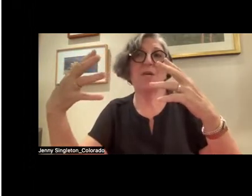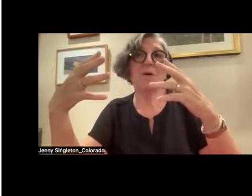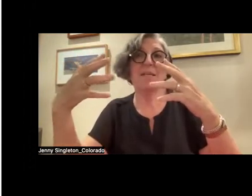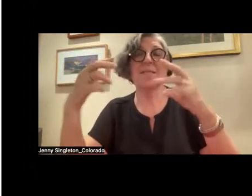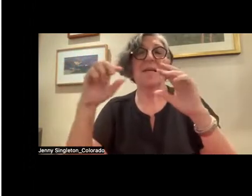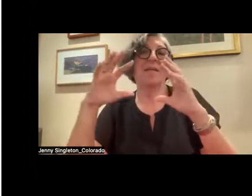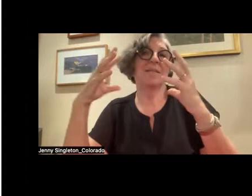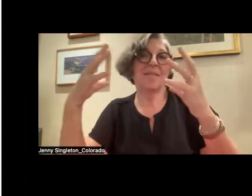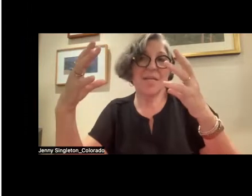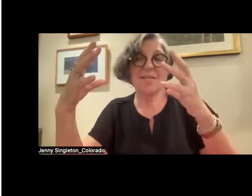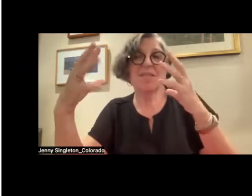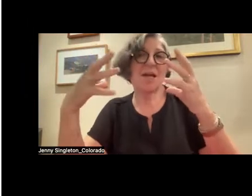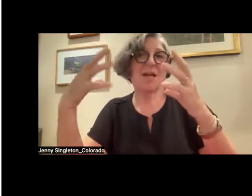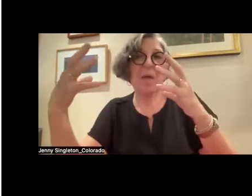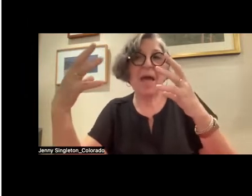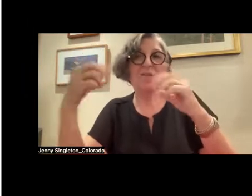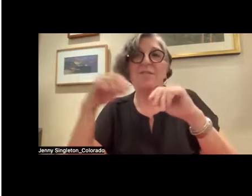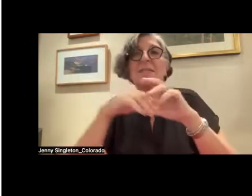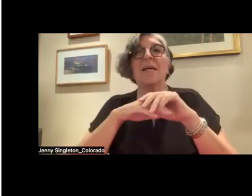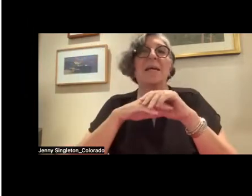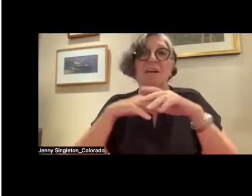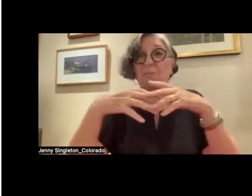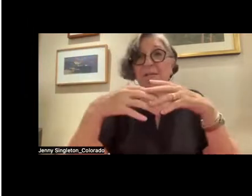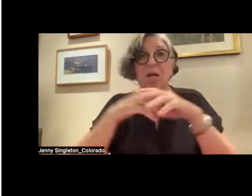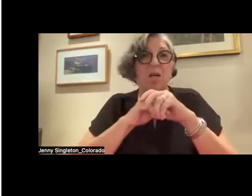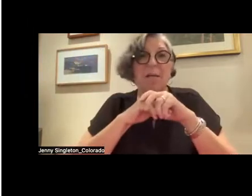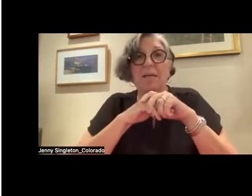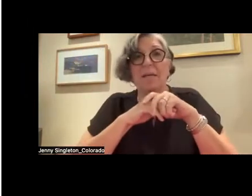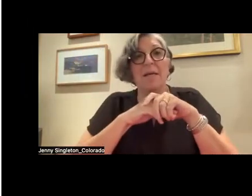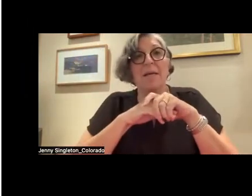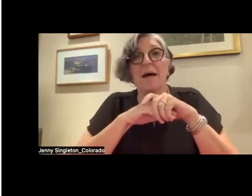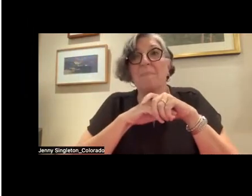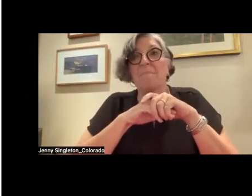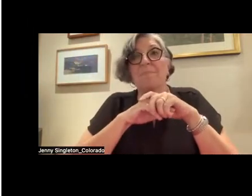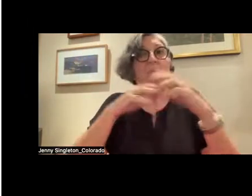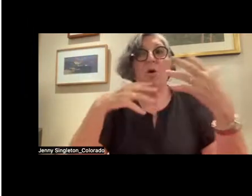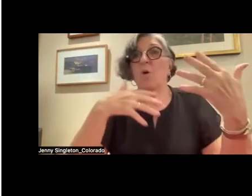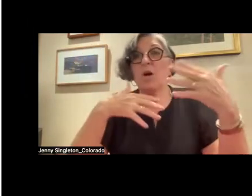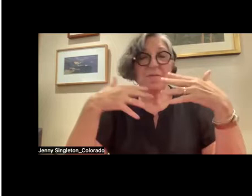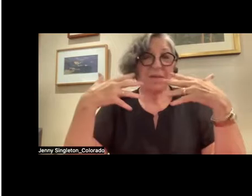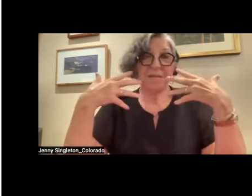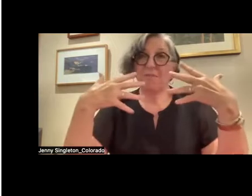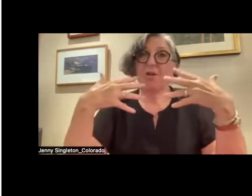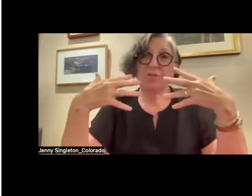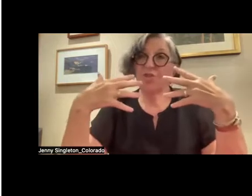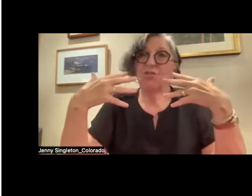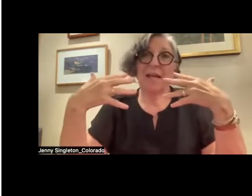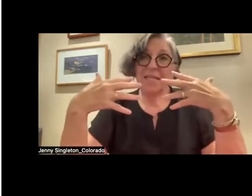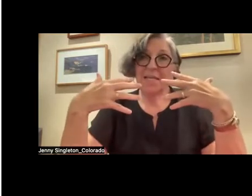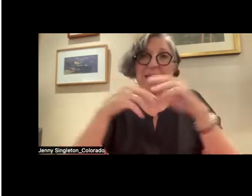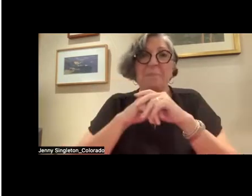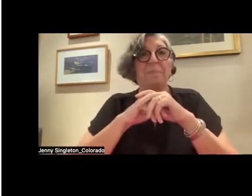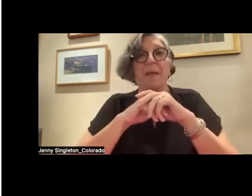community in the US, distinctive sign patterns have been documented. More work on the deaf